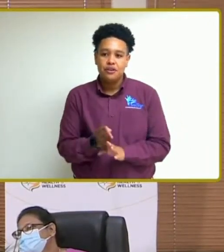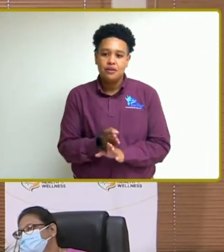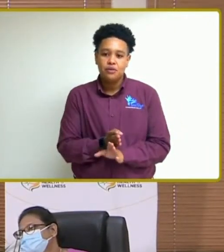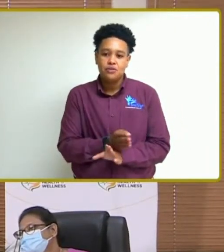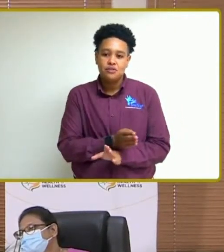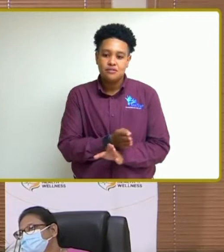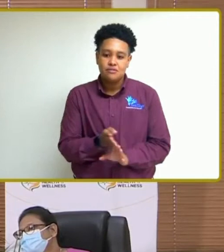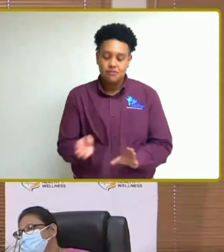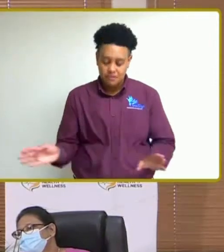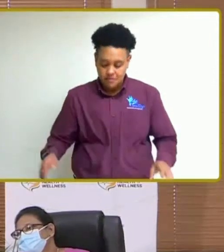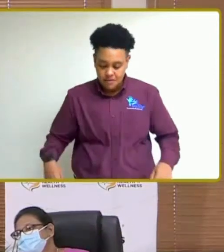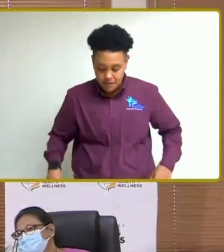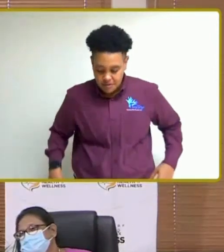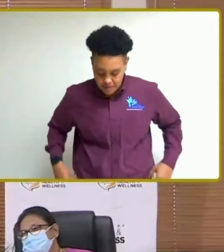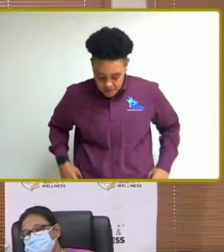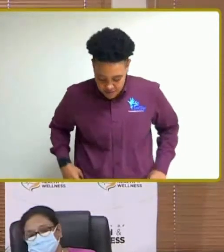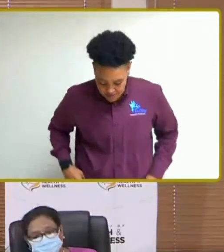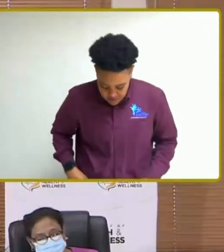Oh no, we